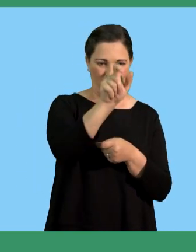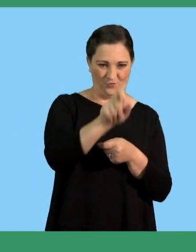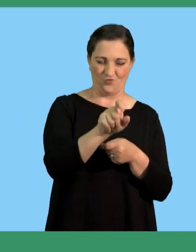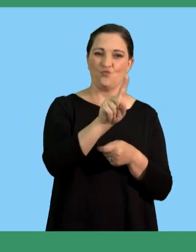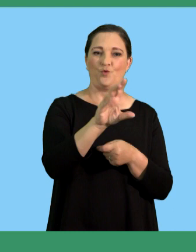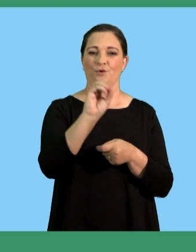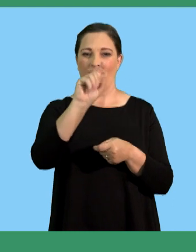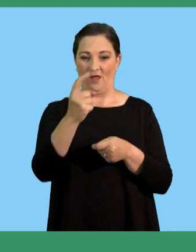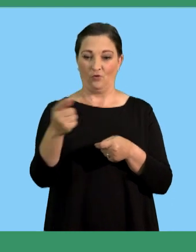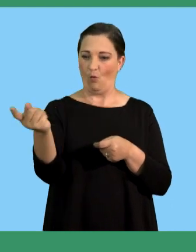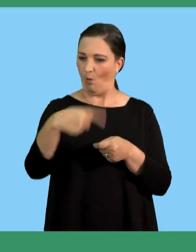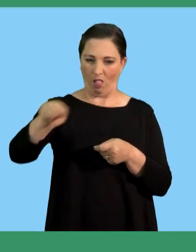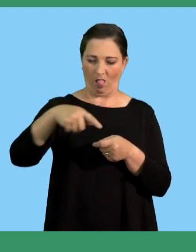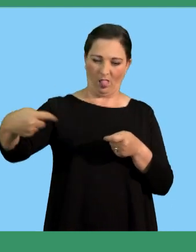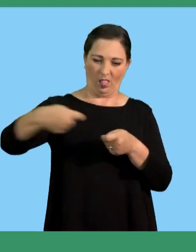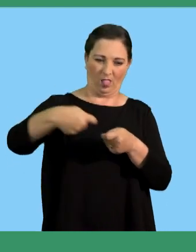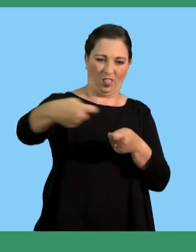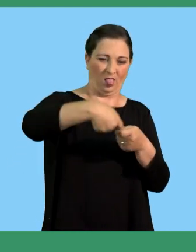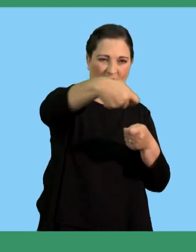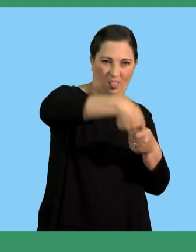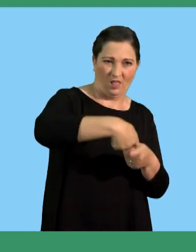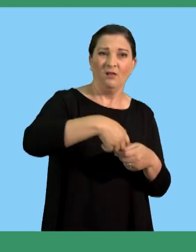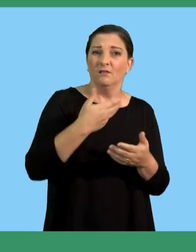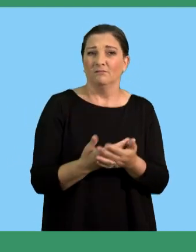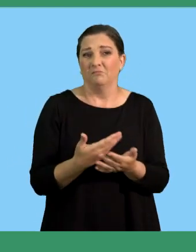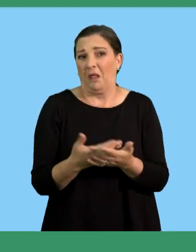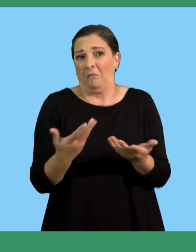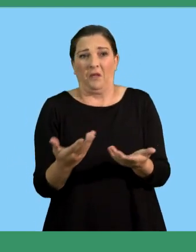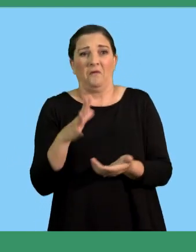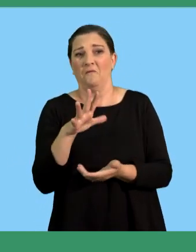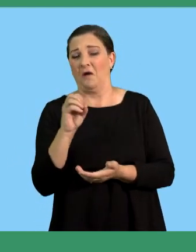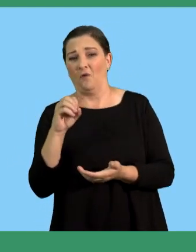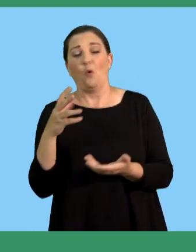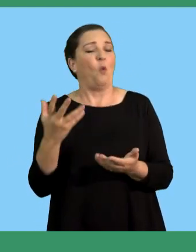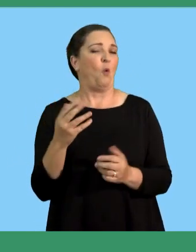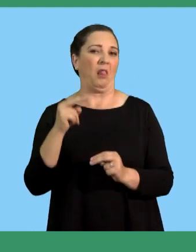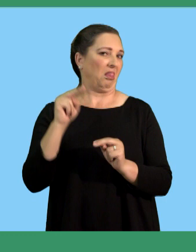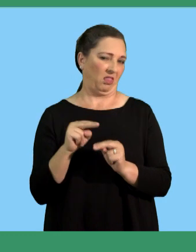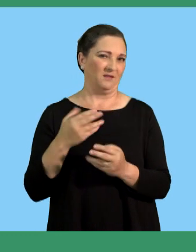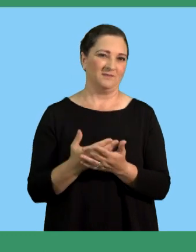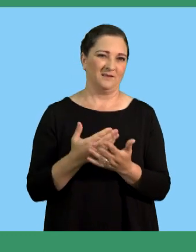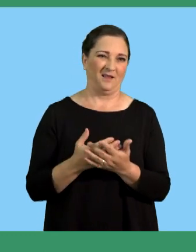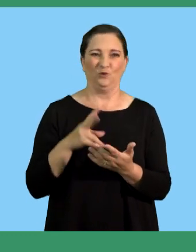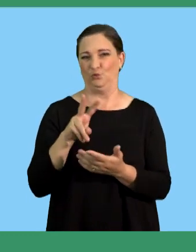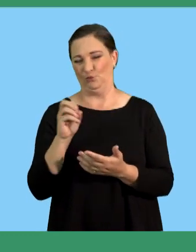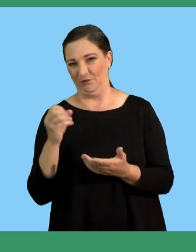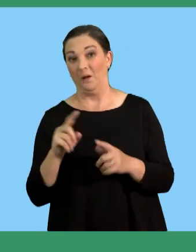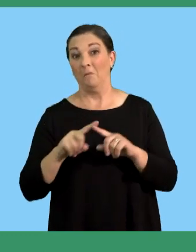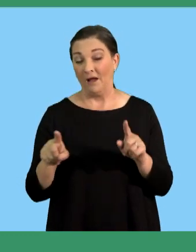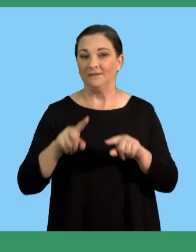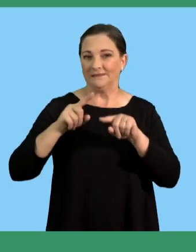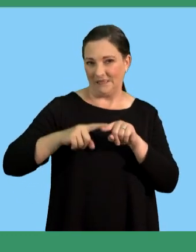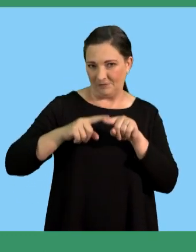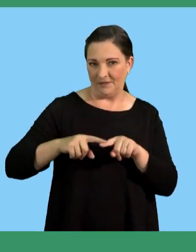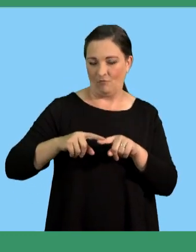100,000 from this investor. Normally it can be 500, it can be even be way lesser, maybe 200, it depends.